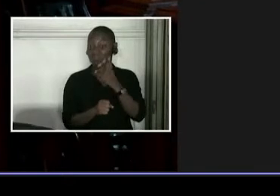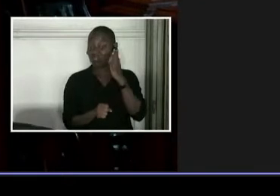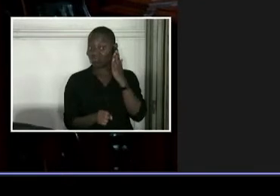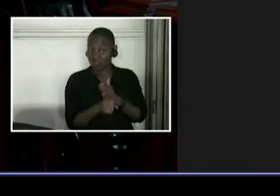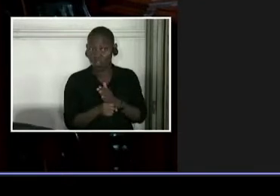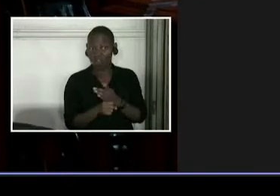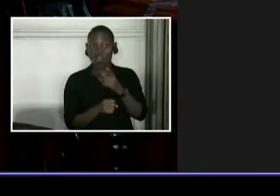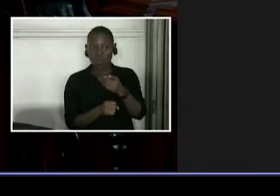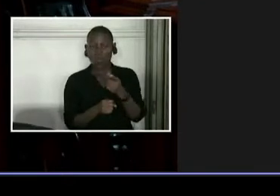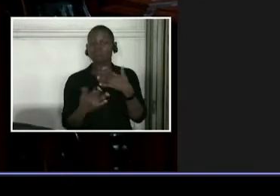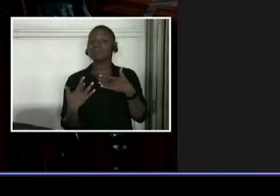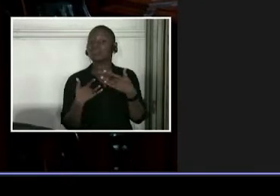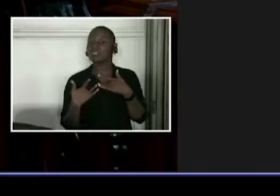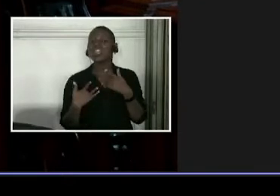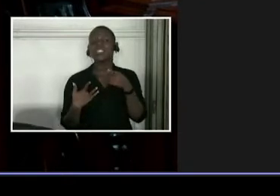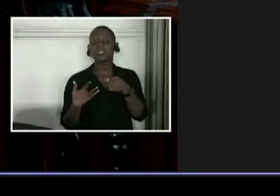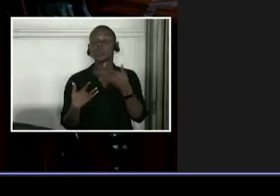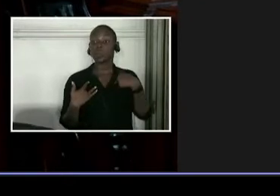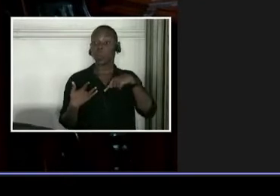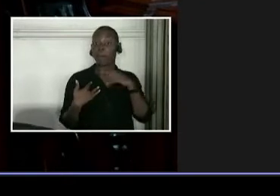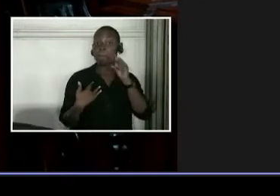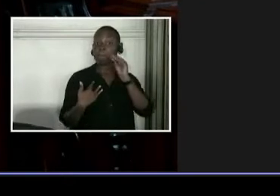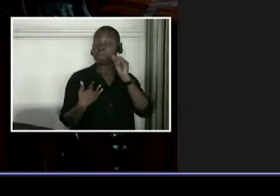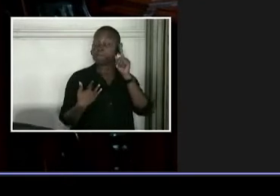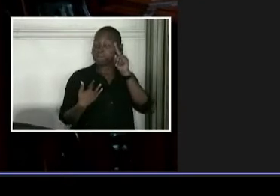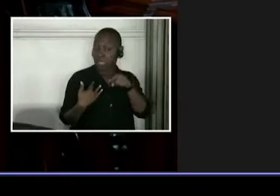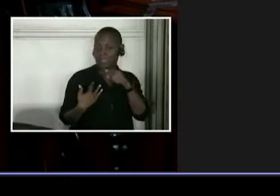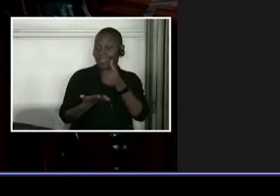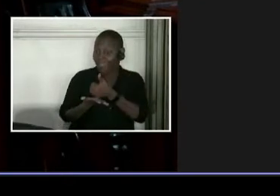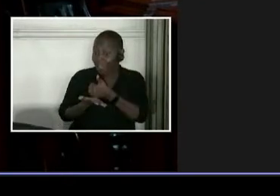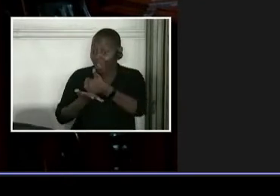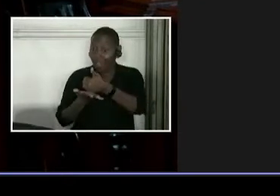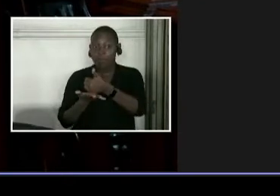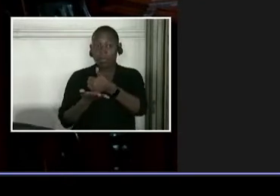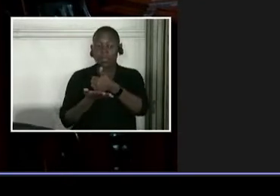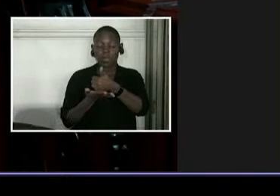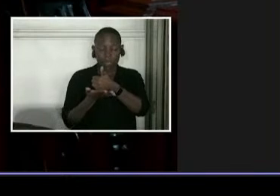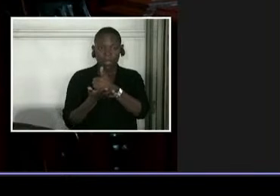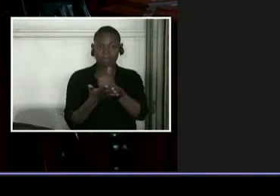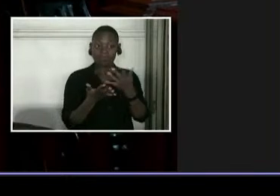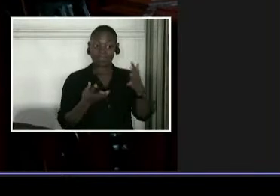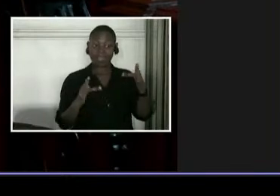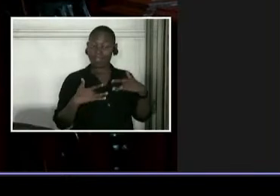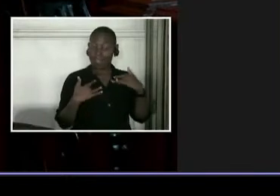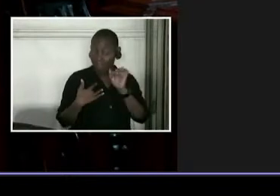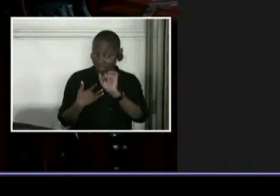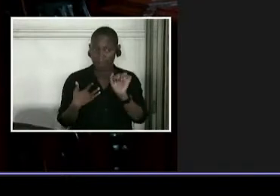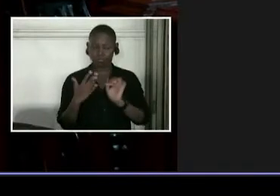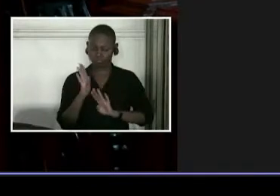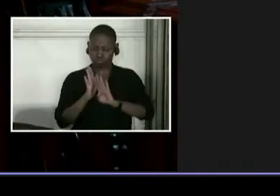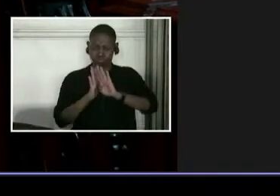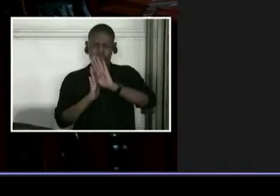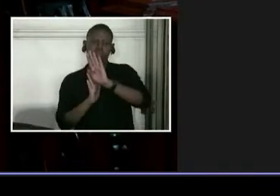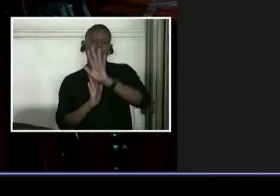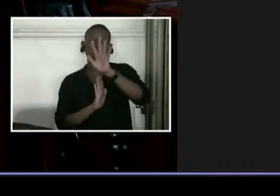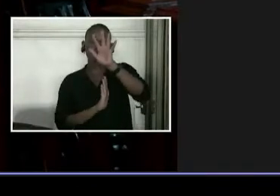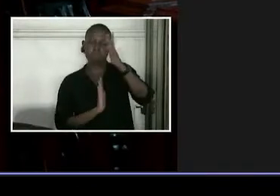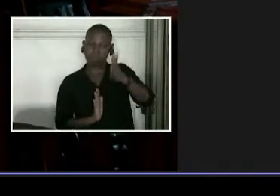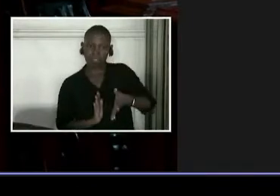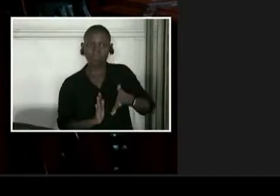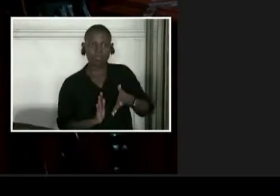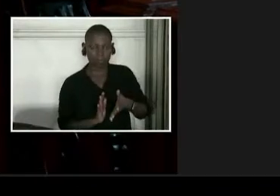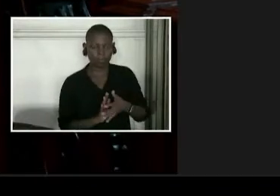njengoba singabaholi abakhethiwe ukuze sithuthukise impilo zabo. Honorable members, want to restore the dignity of a mother and a